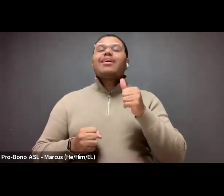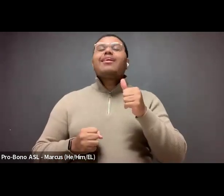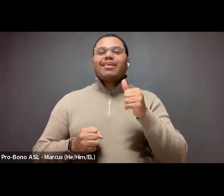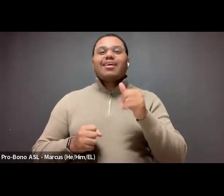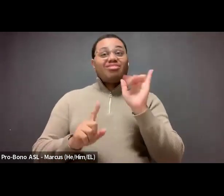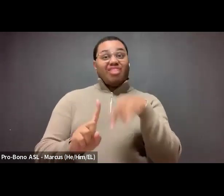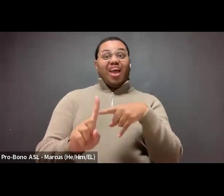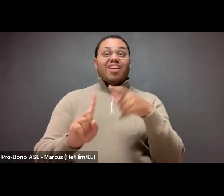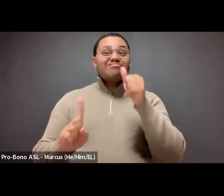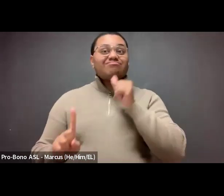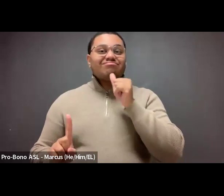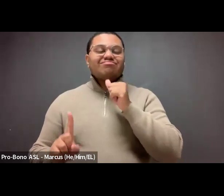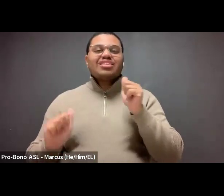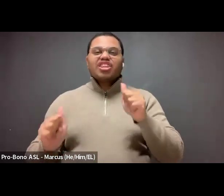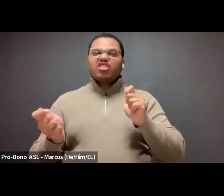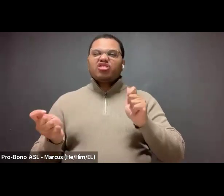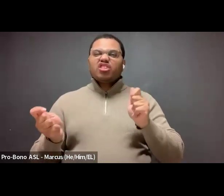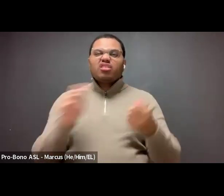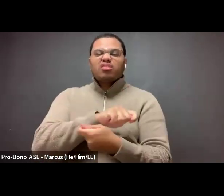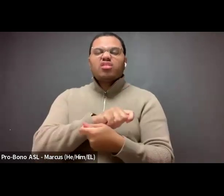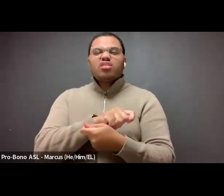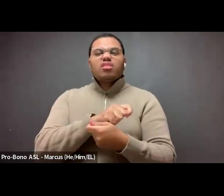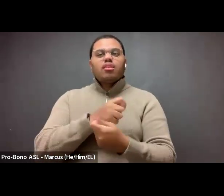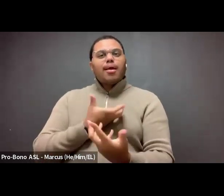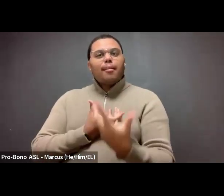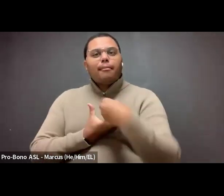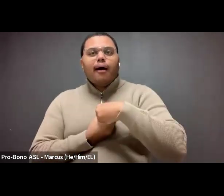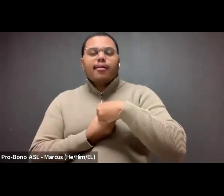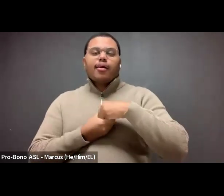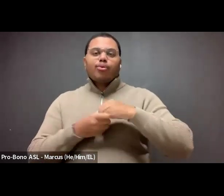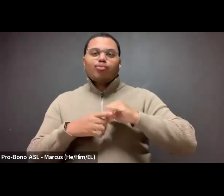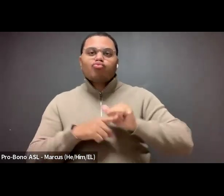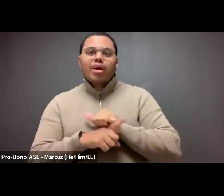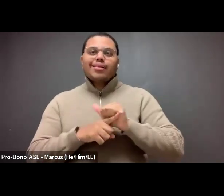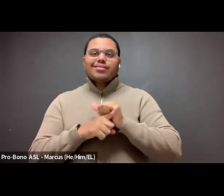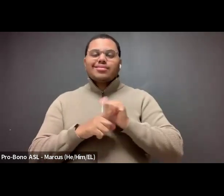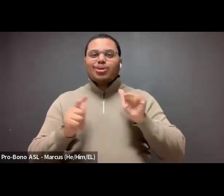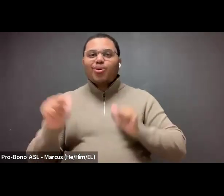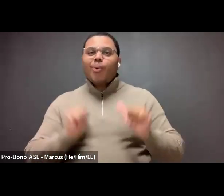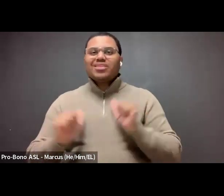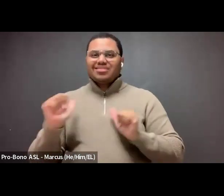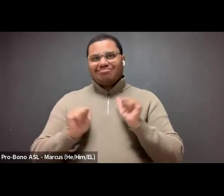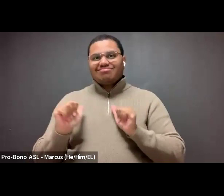that tolerance can shift into embodied practices and performances.